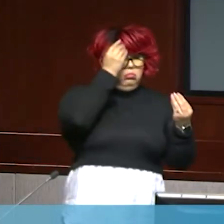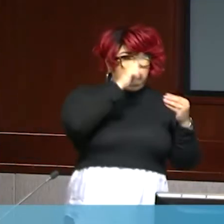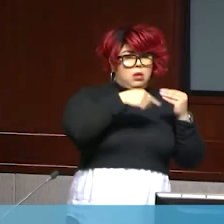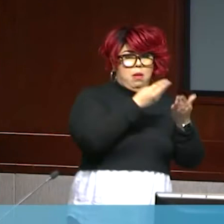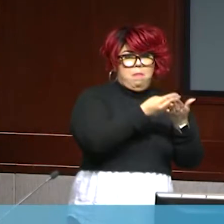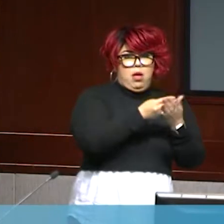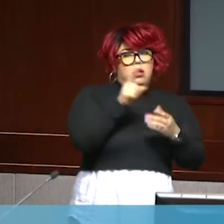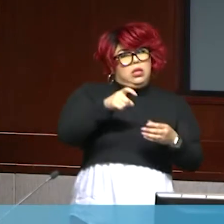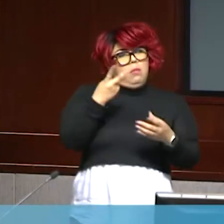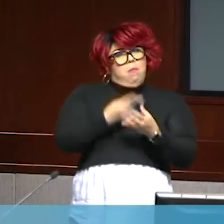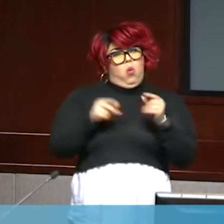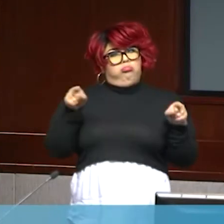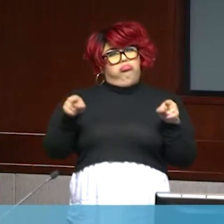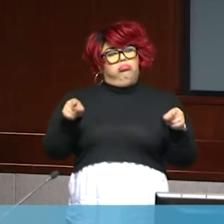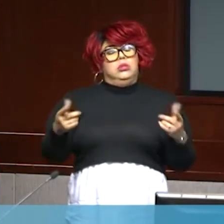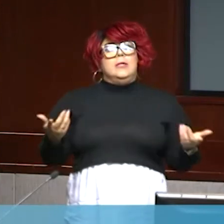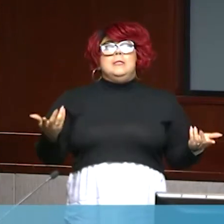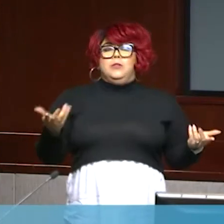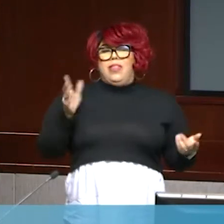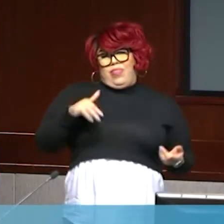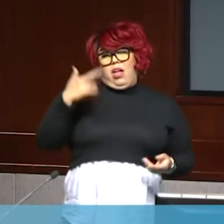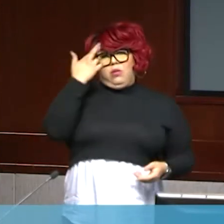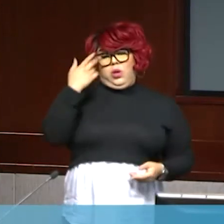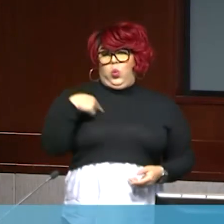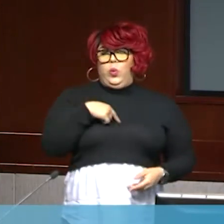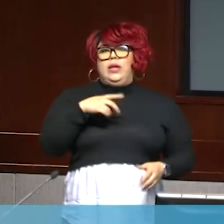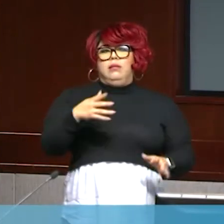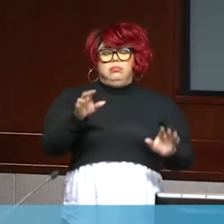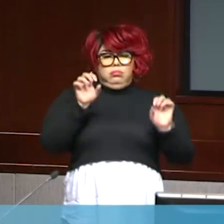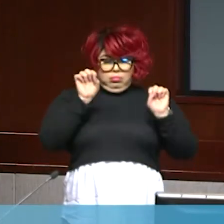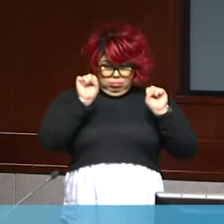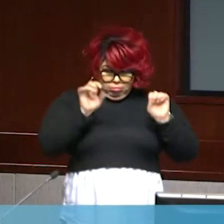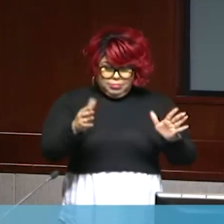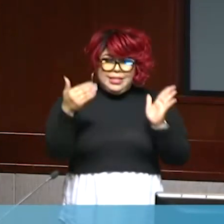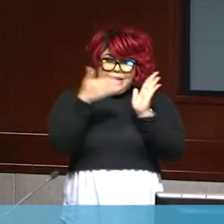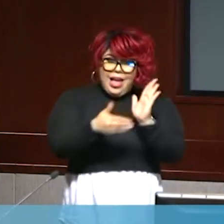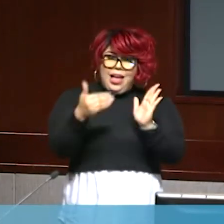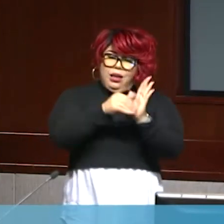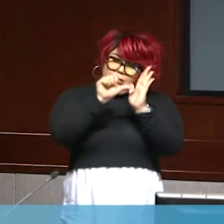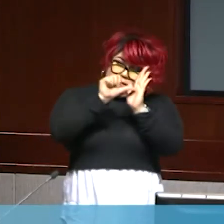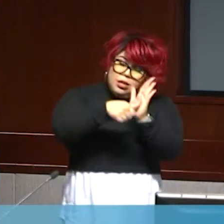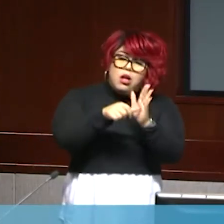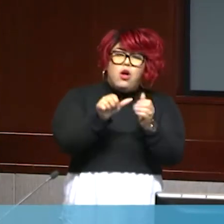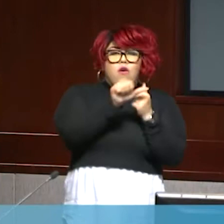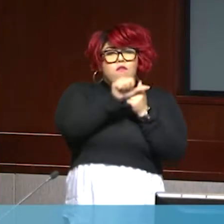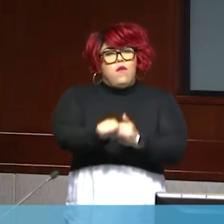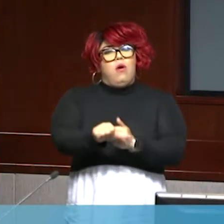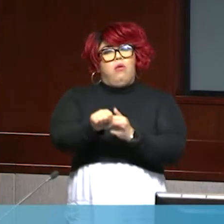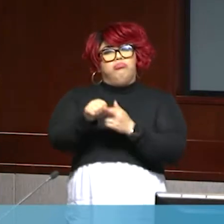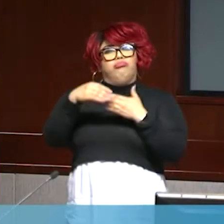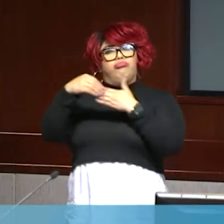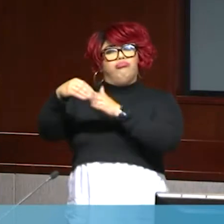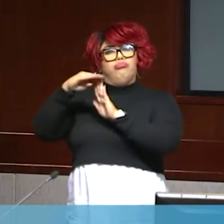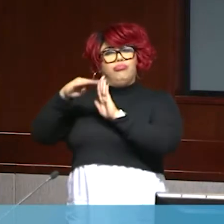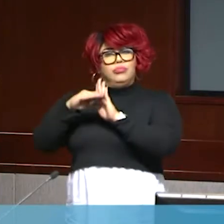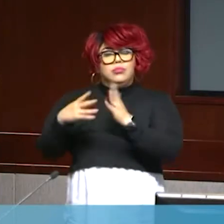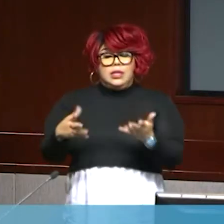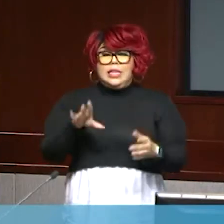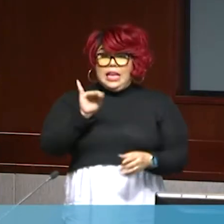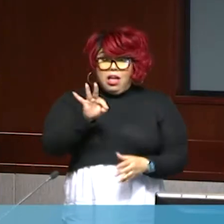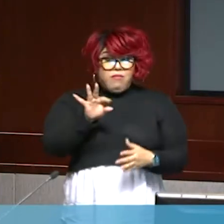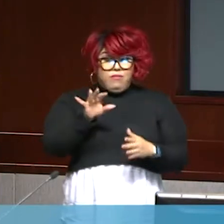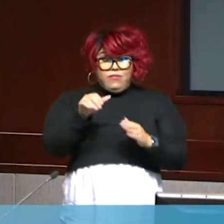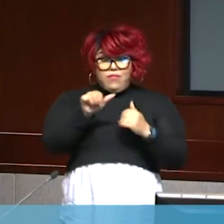undertake. And that's why we continue to say follow the guidance. If you were following the guidance, if you're a